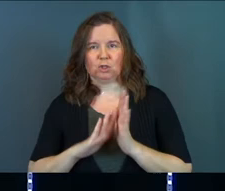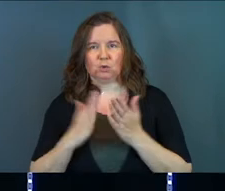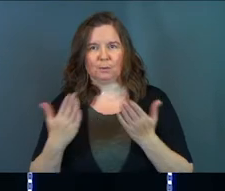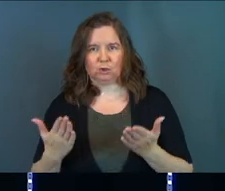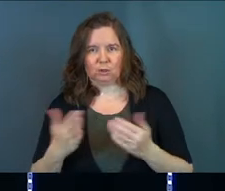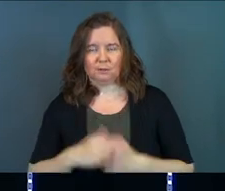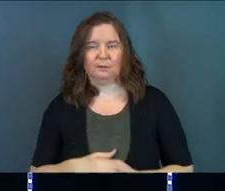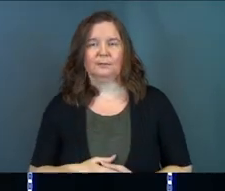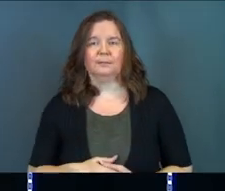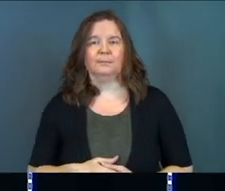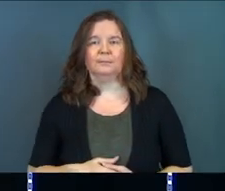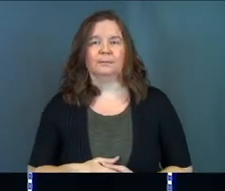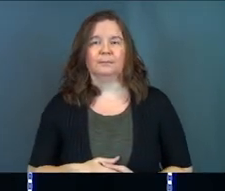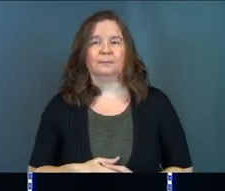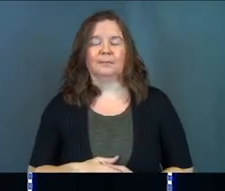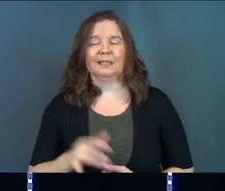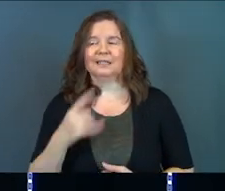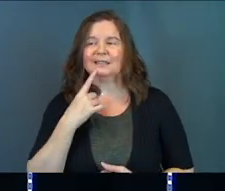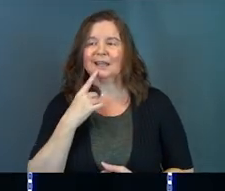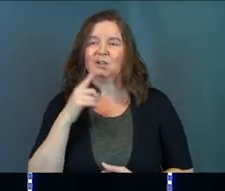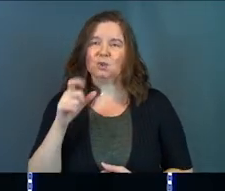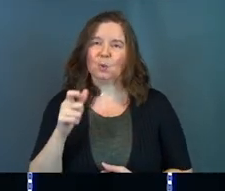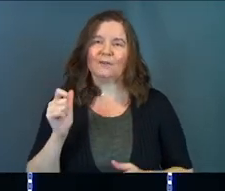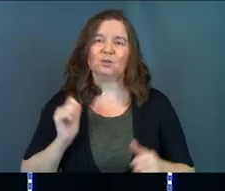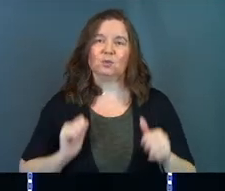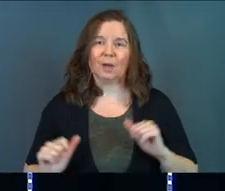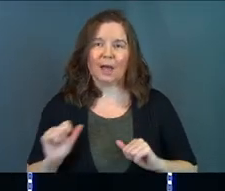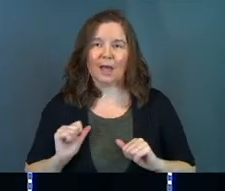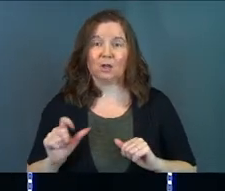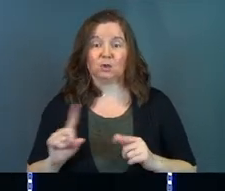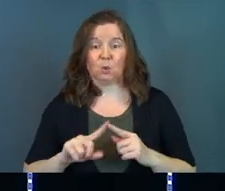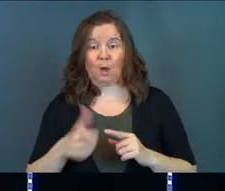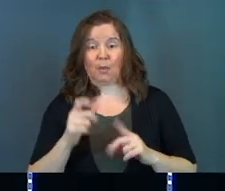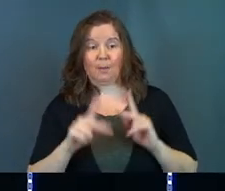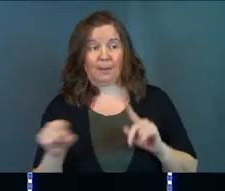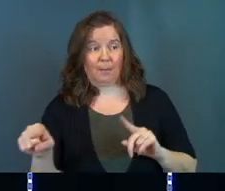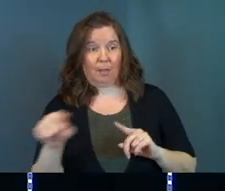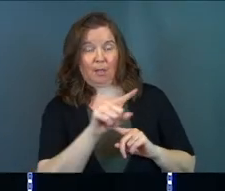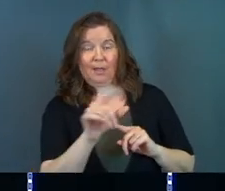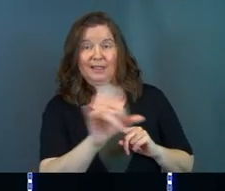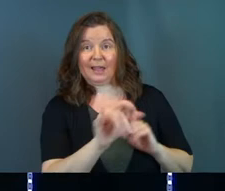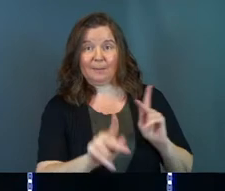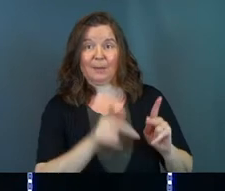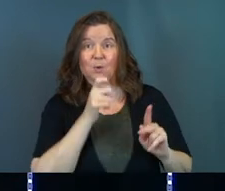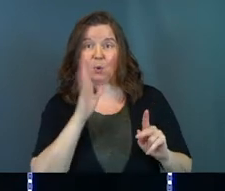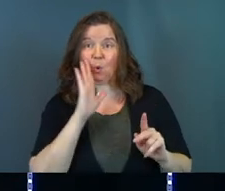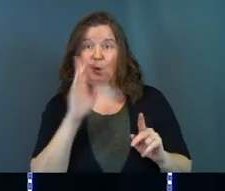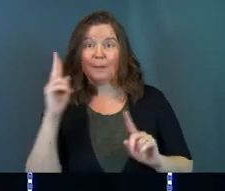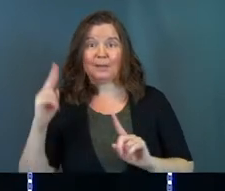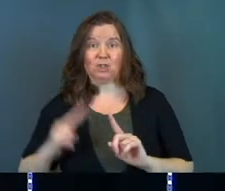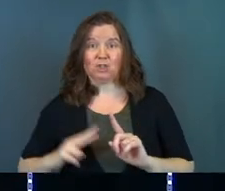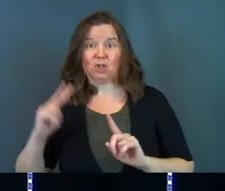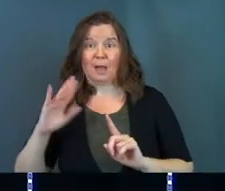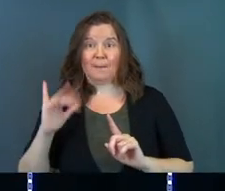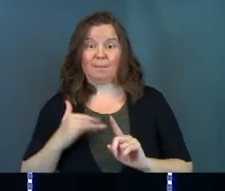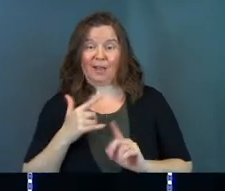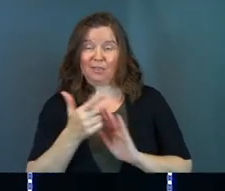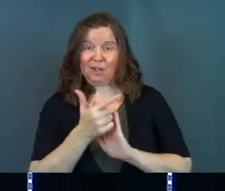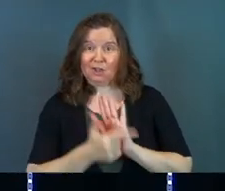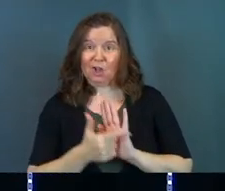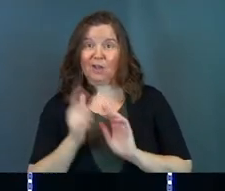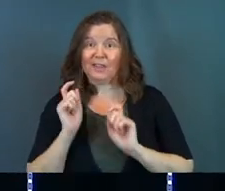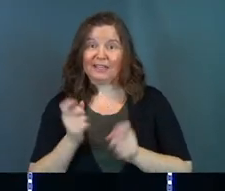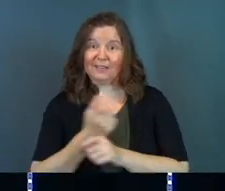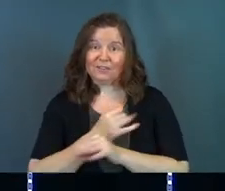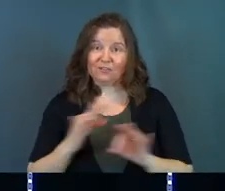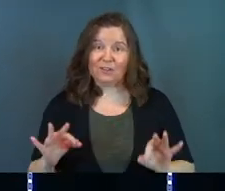Scripture. And he's like, you've got to act to other people like people who will be judged by this law that